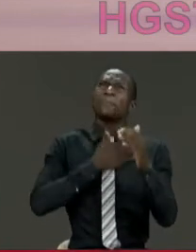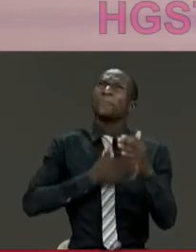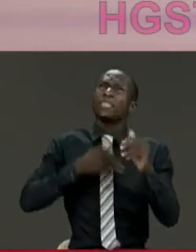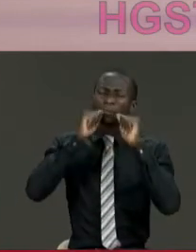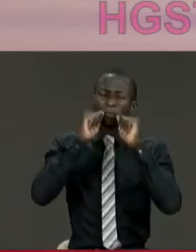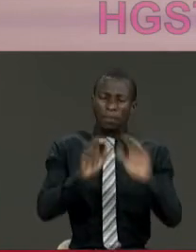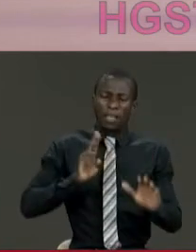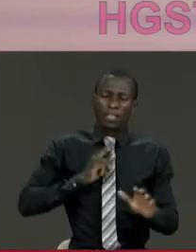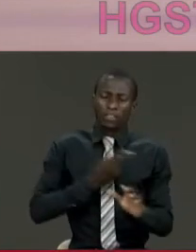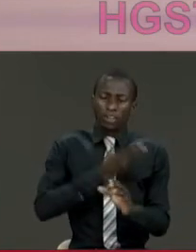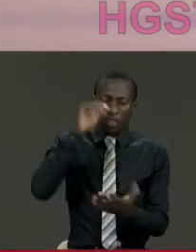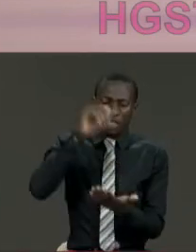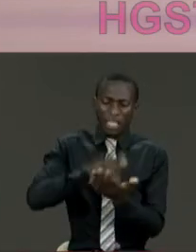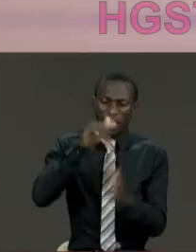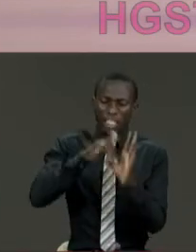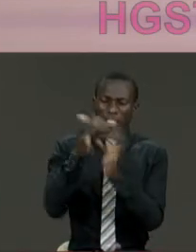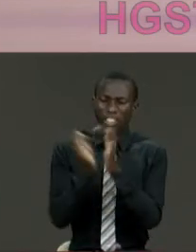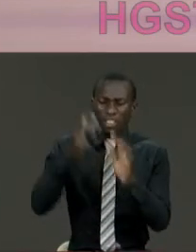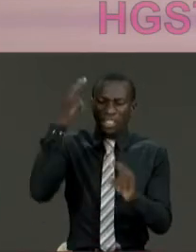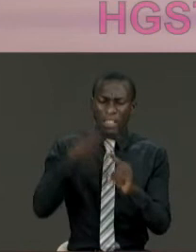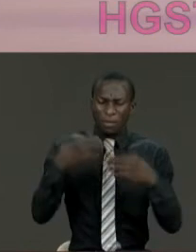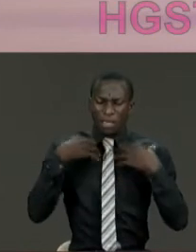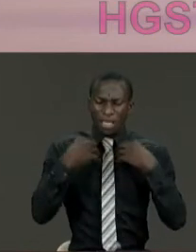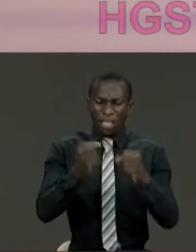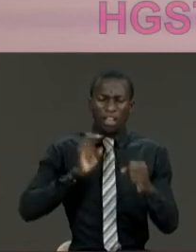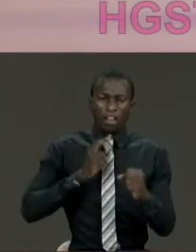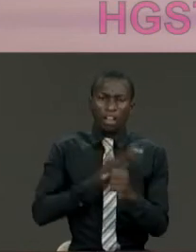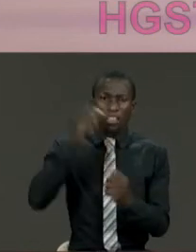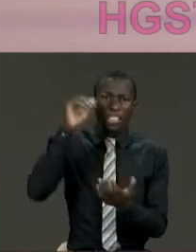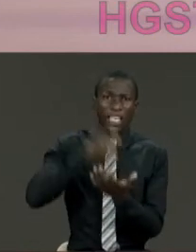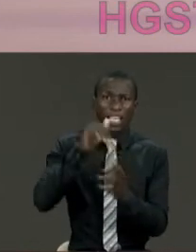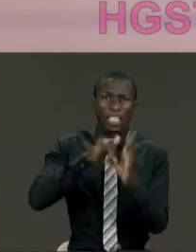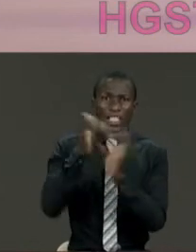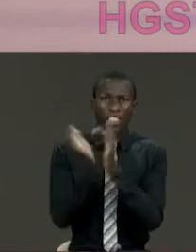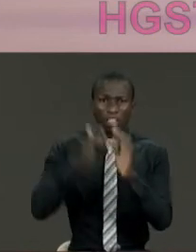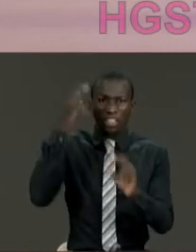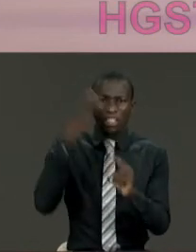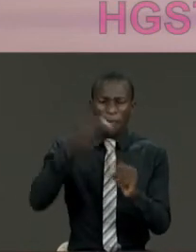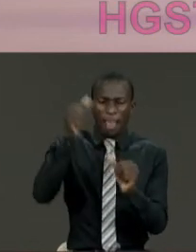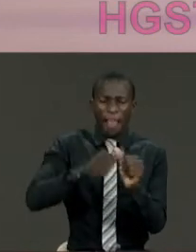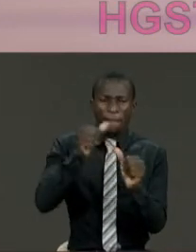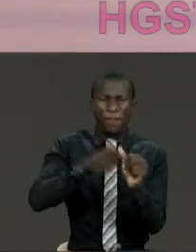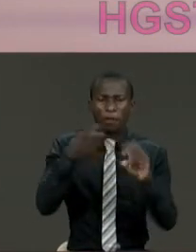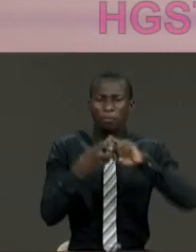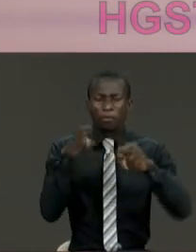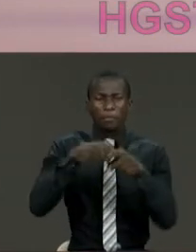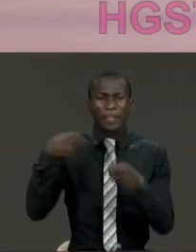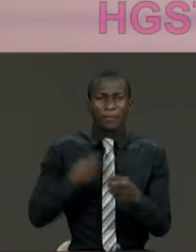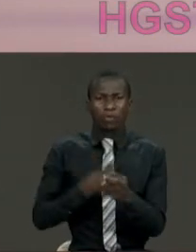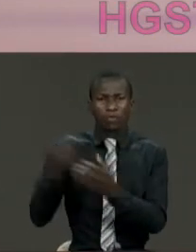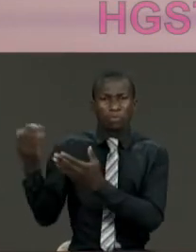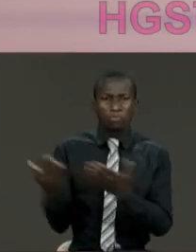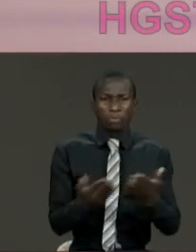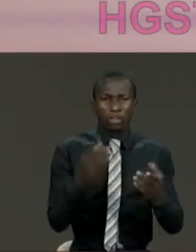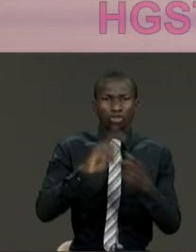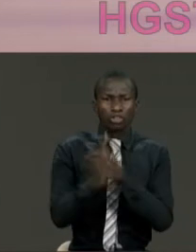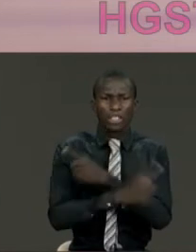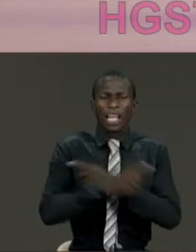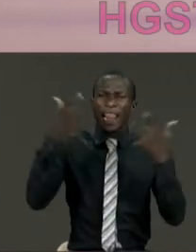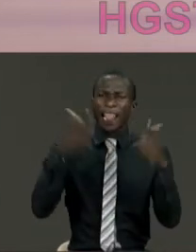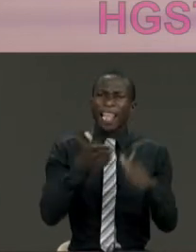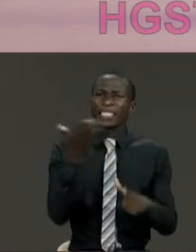Jesus' name. Heal us again in Jesus' name. Every problem we might brought today, let there be